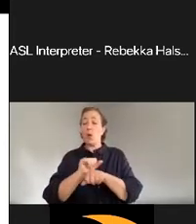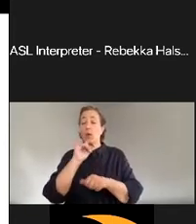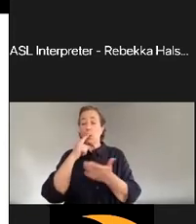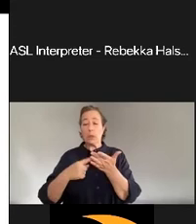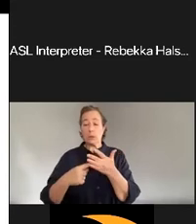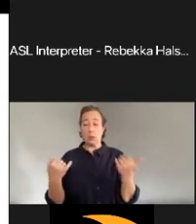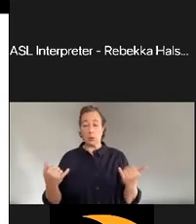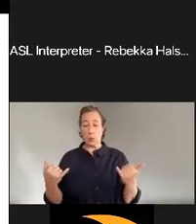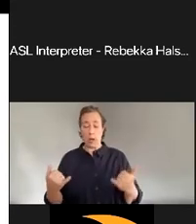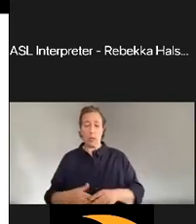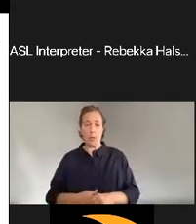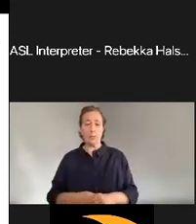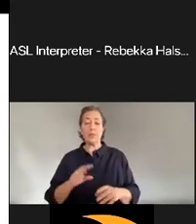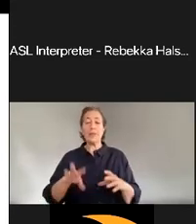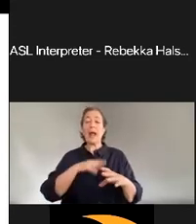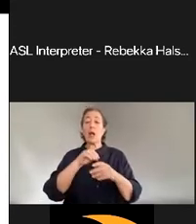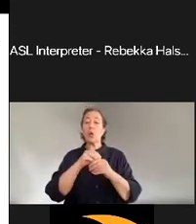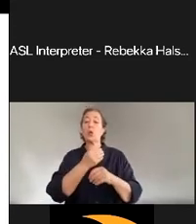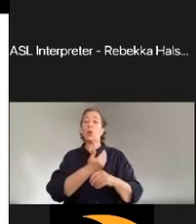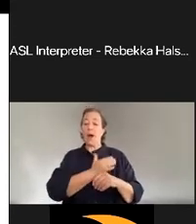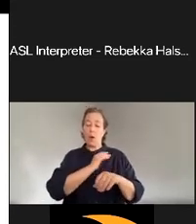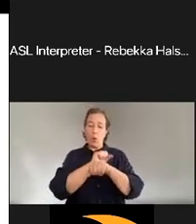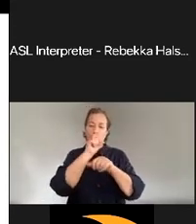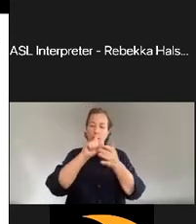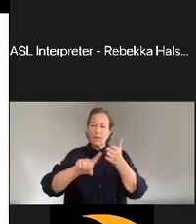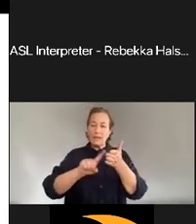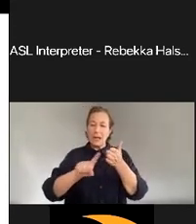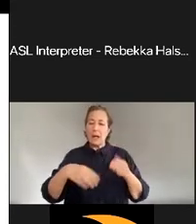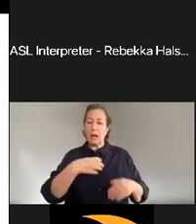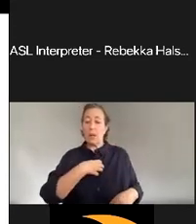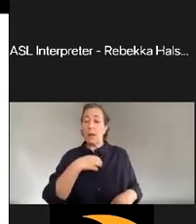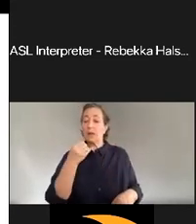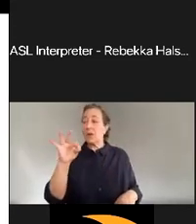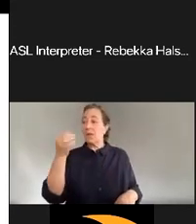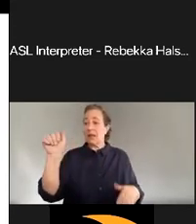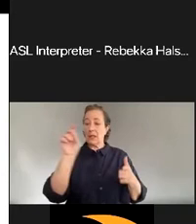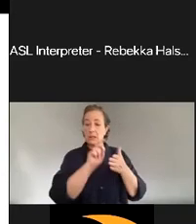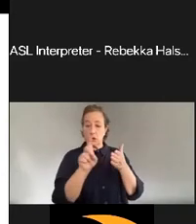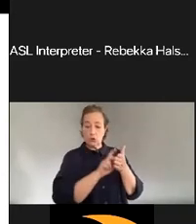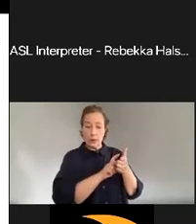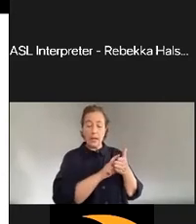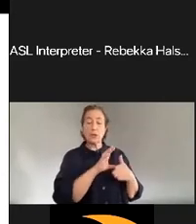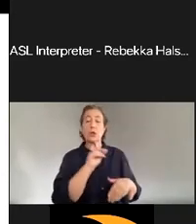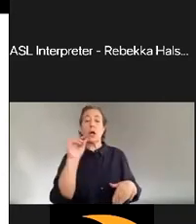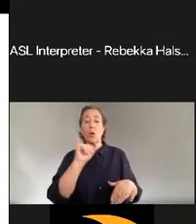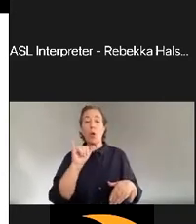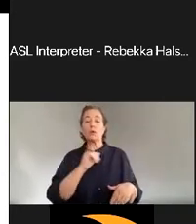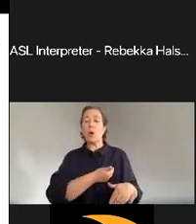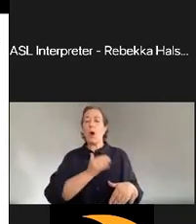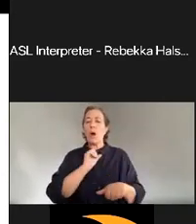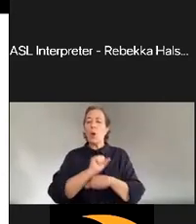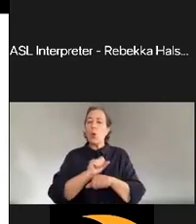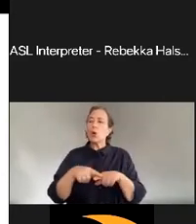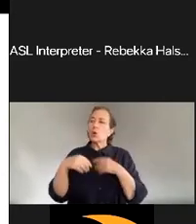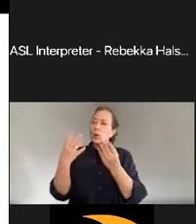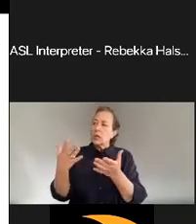and they include our work investigating complaints of discrimination and our work to issue guidance and